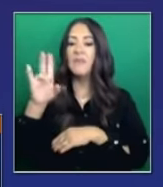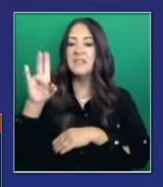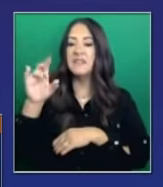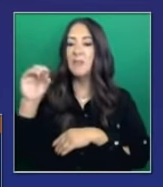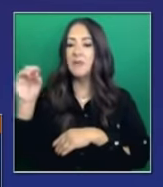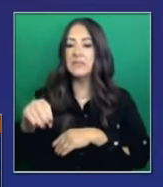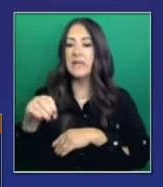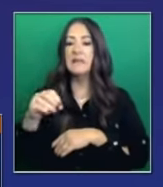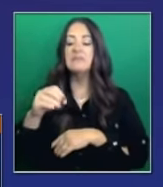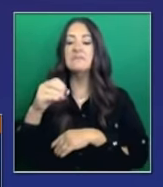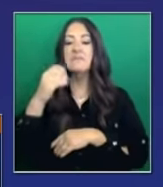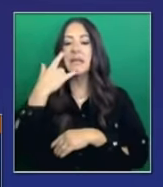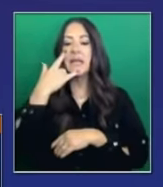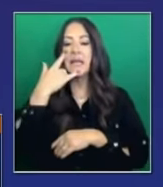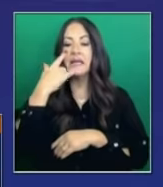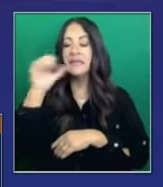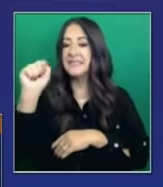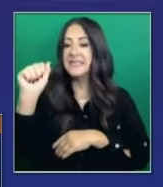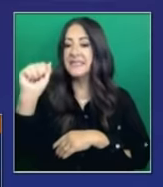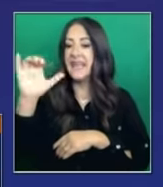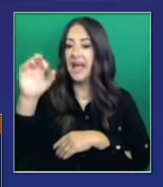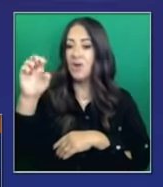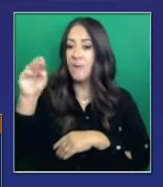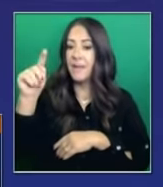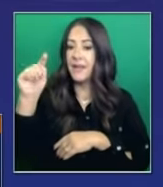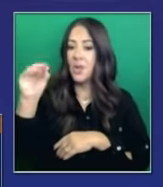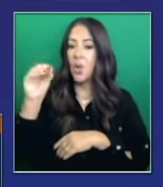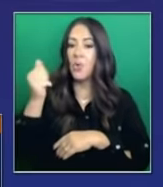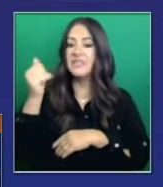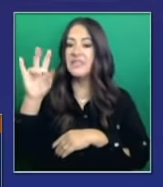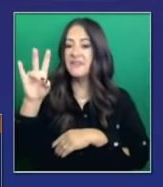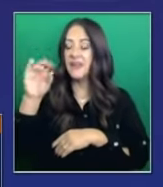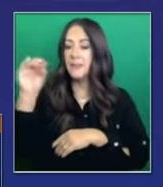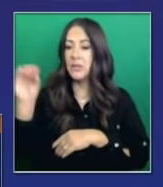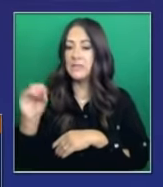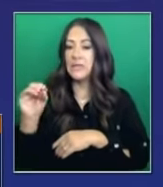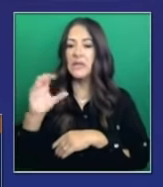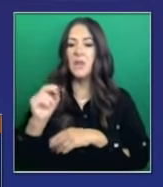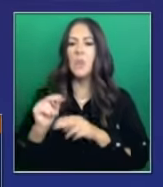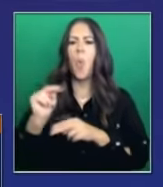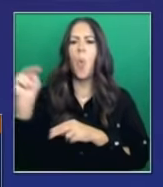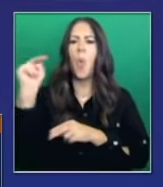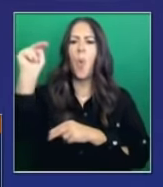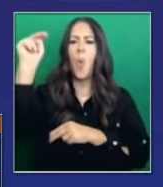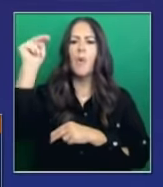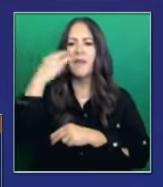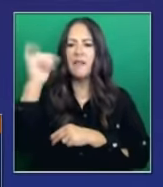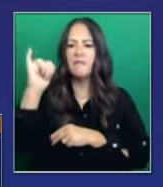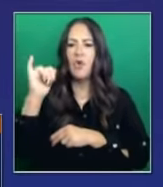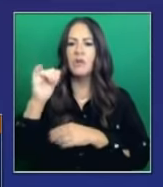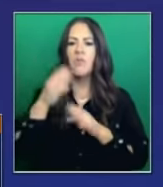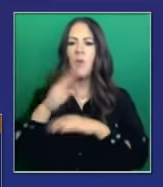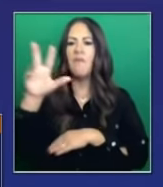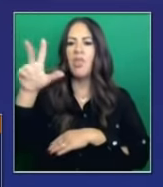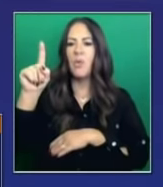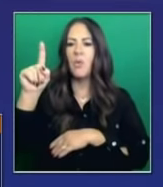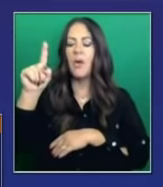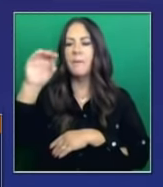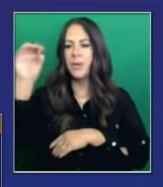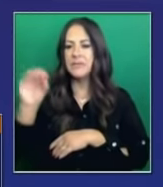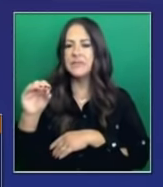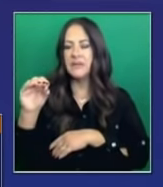in Northern California, doing better than other parts of the state. That's the one part of the state not in